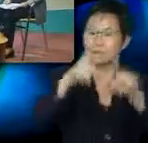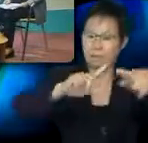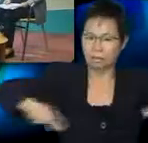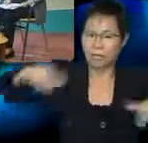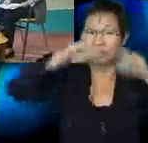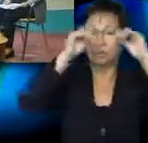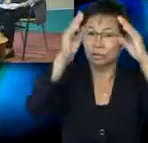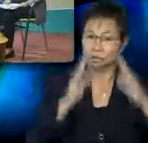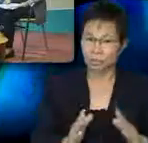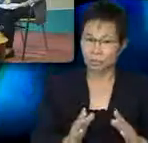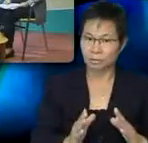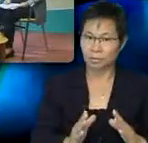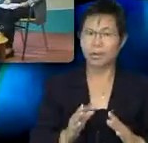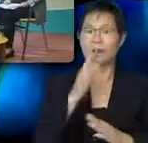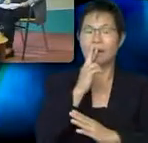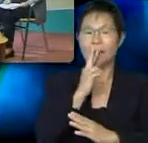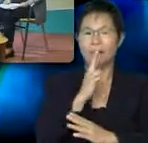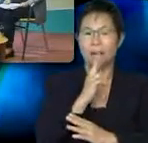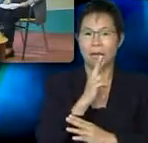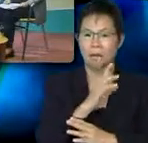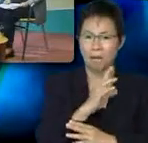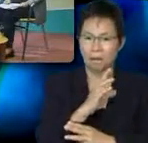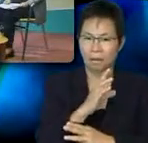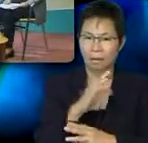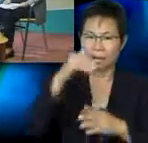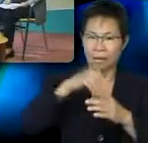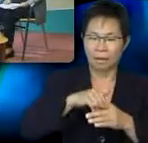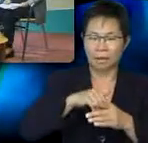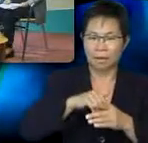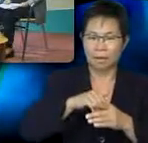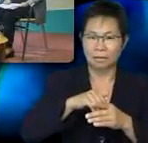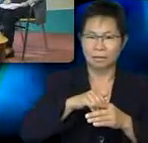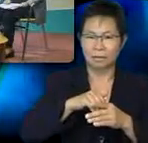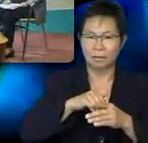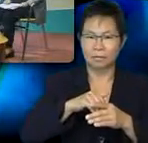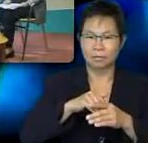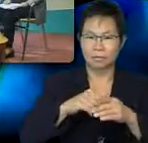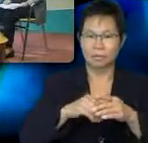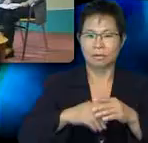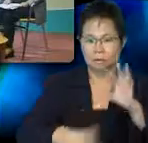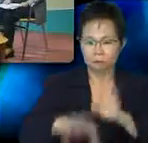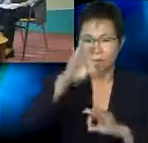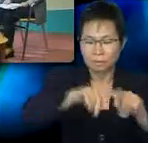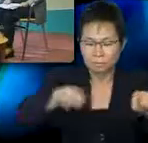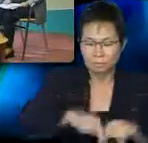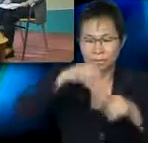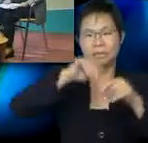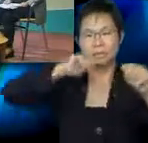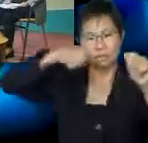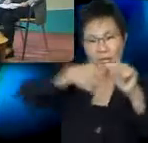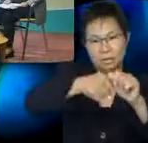language teachers and find its place in instructional